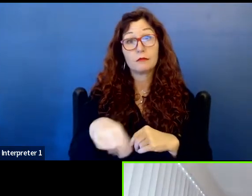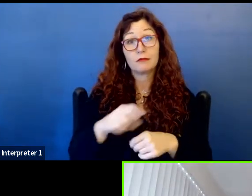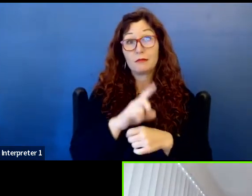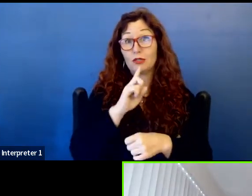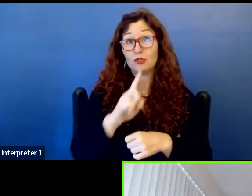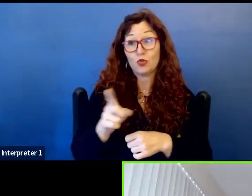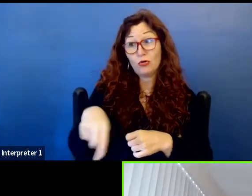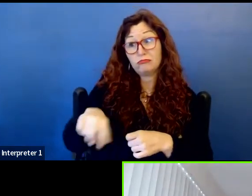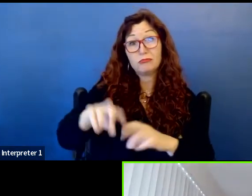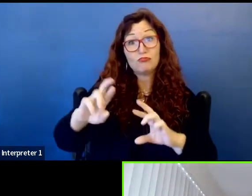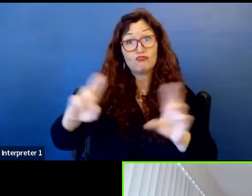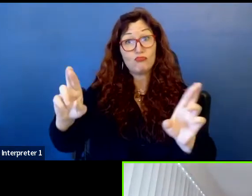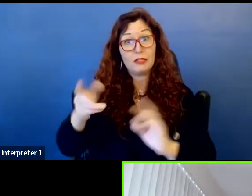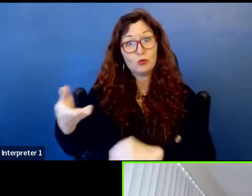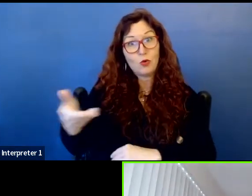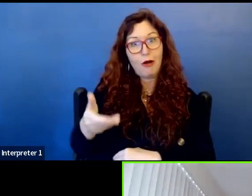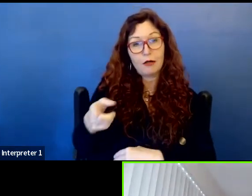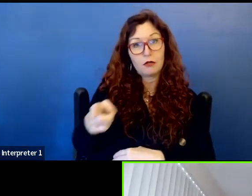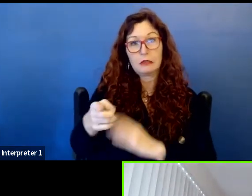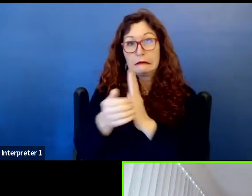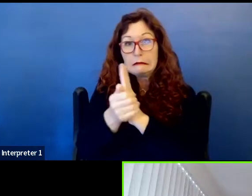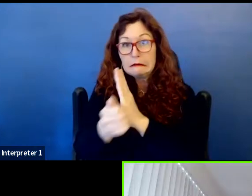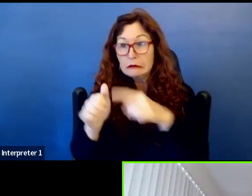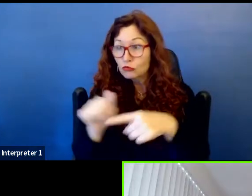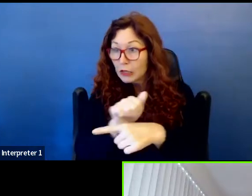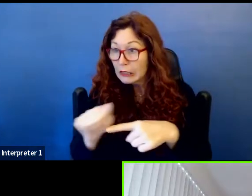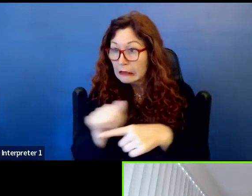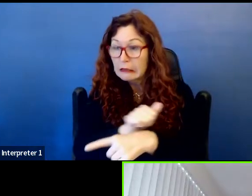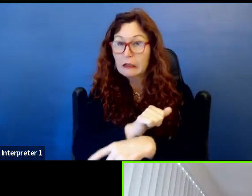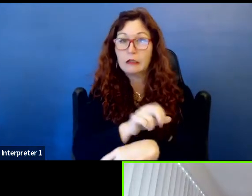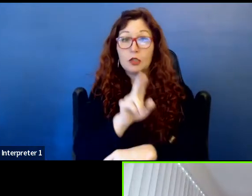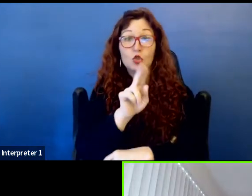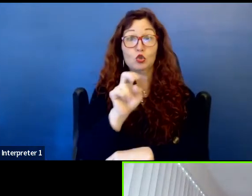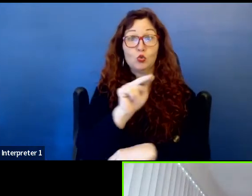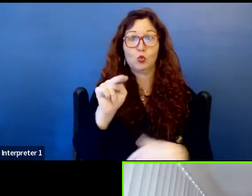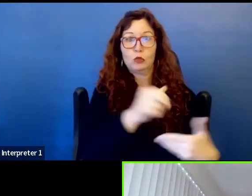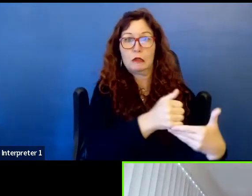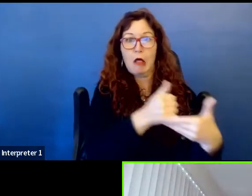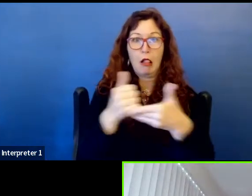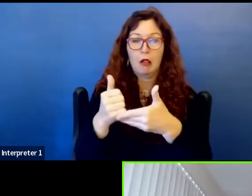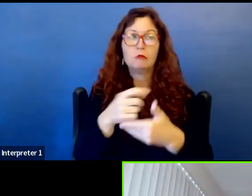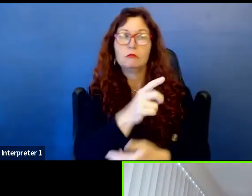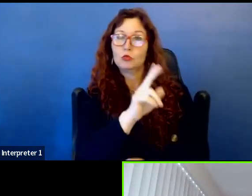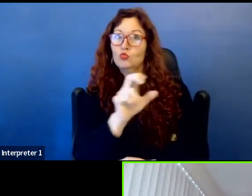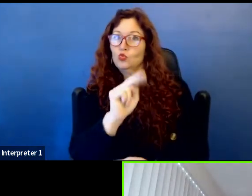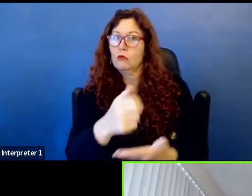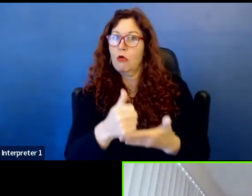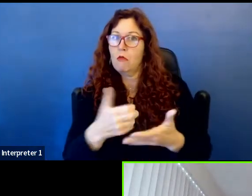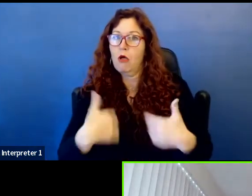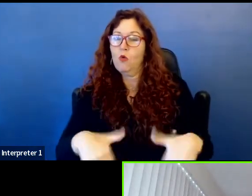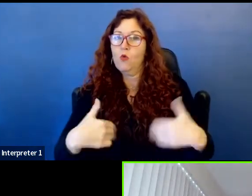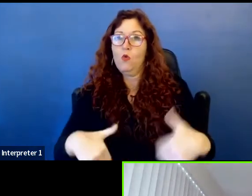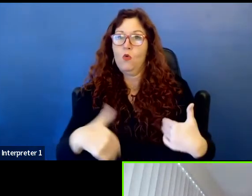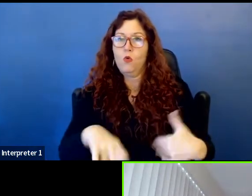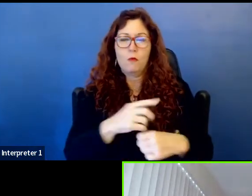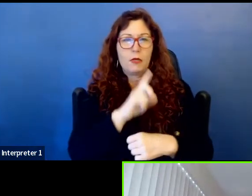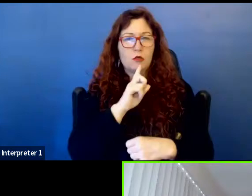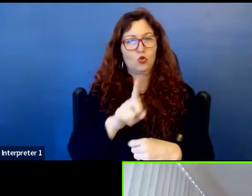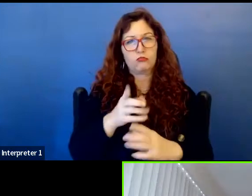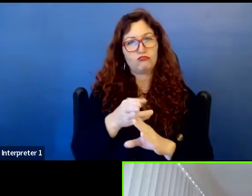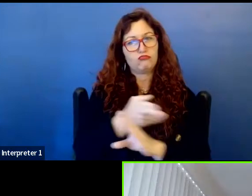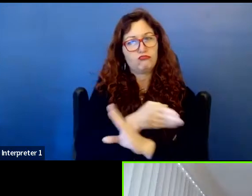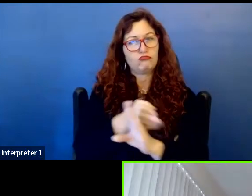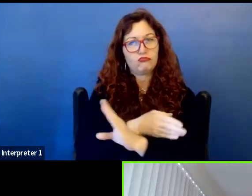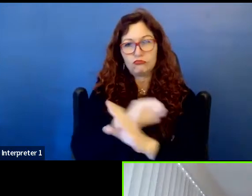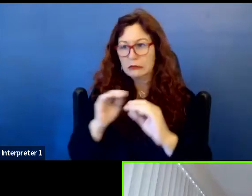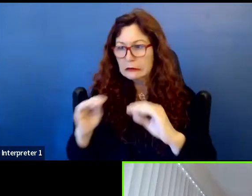training and it's a collaboration with the union uh the union was huge and coming to be a part of that program and prepare workers so like i said just really